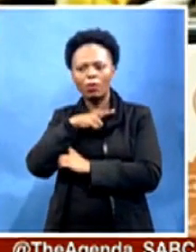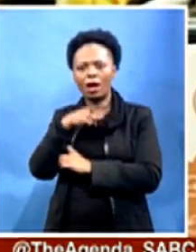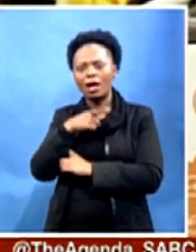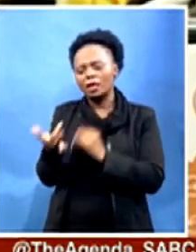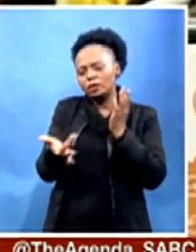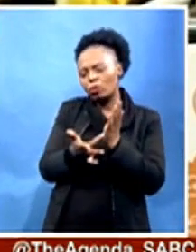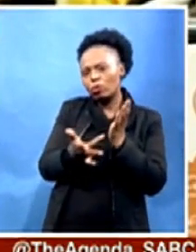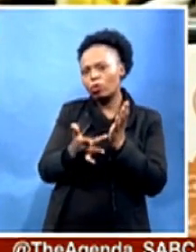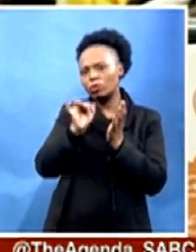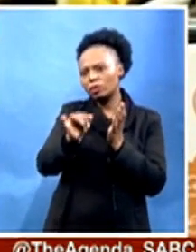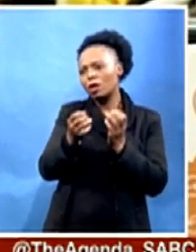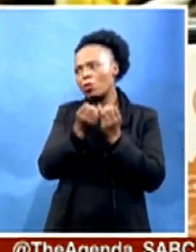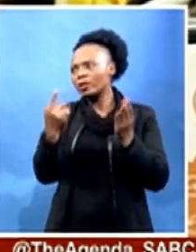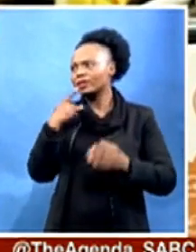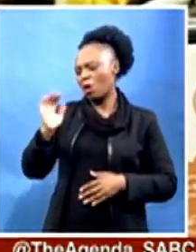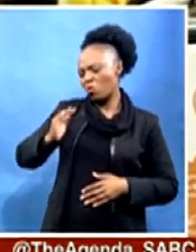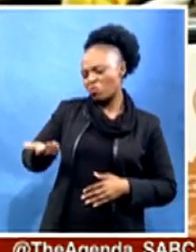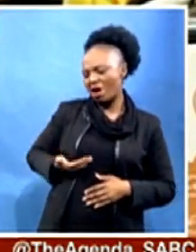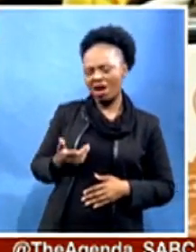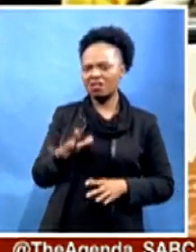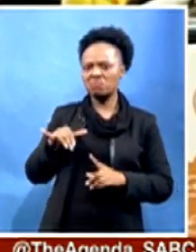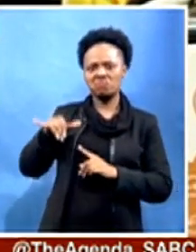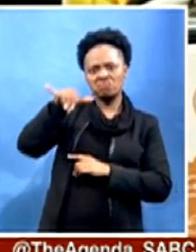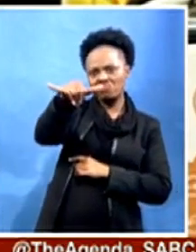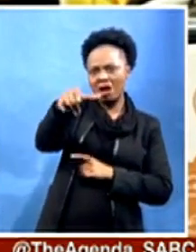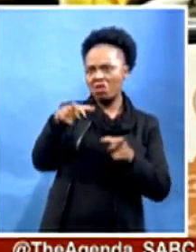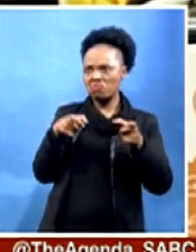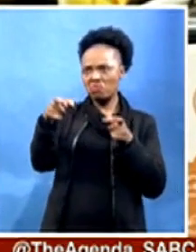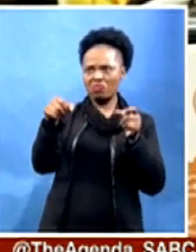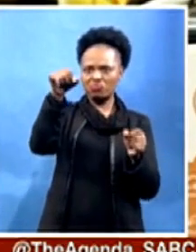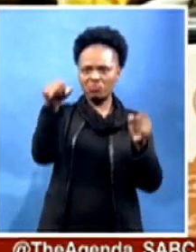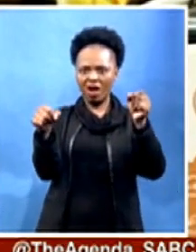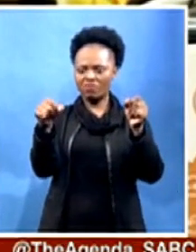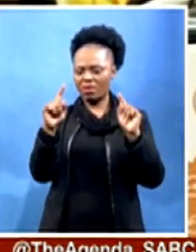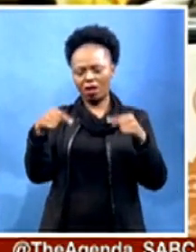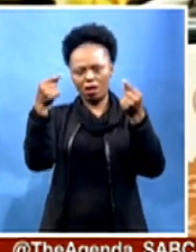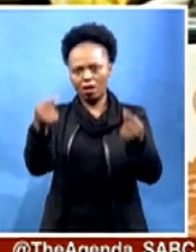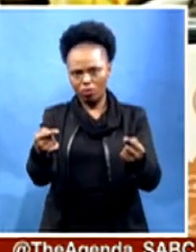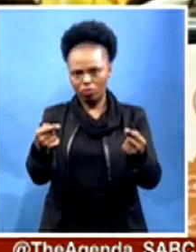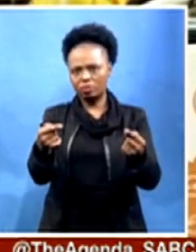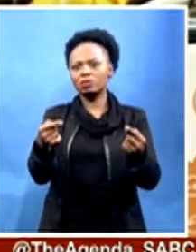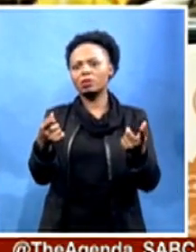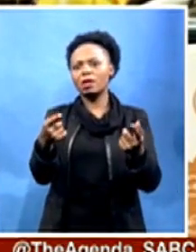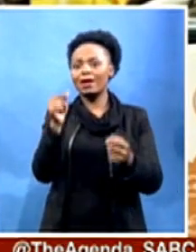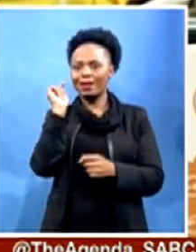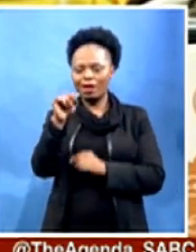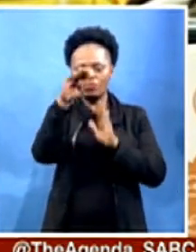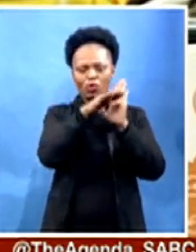can't drive a plane. So this program has brought me hope that I